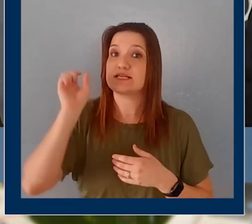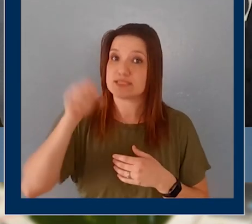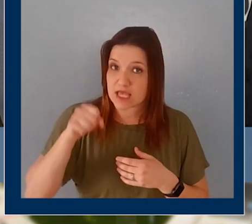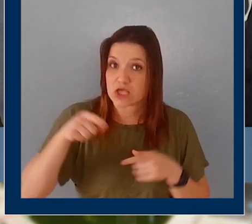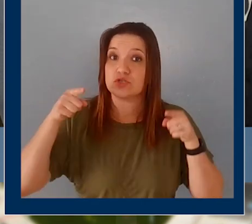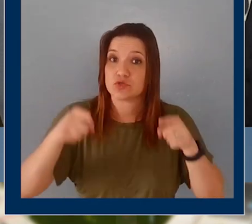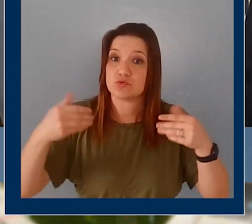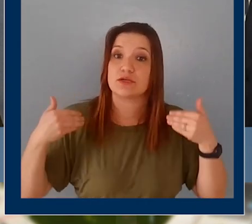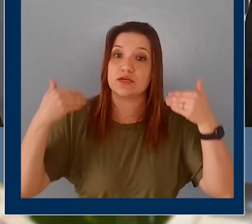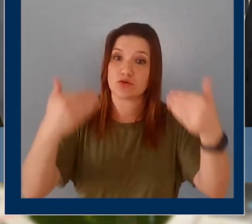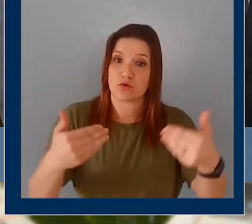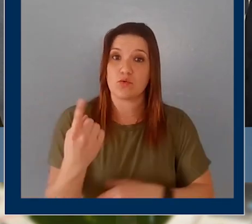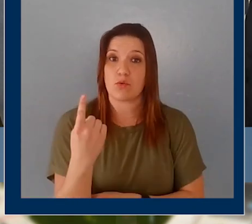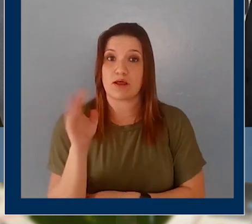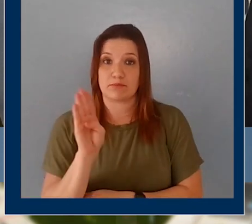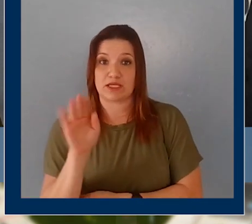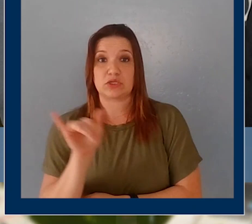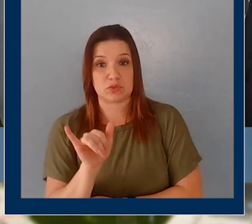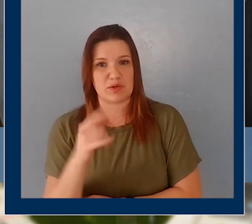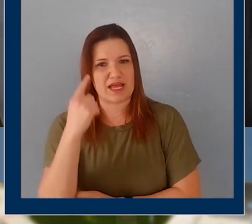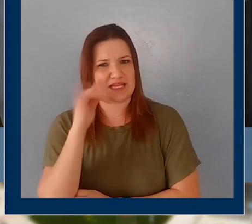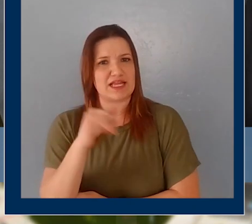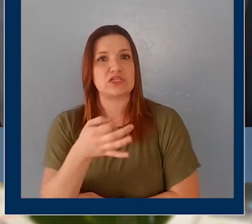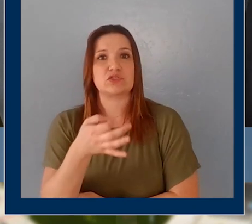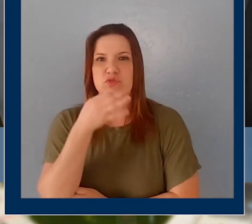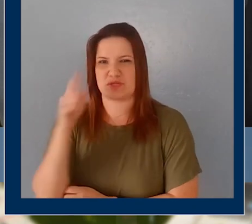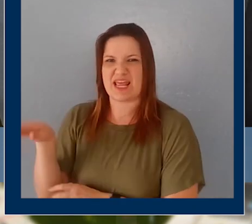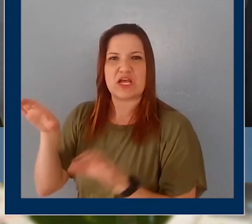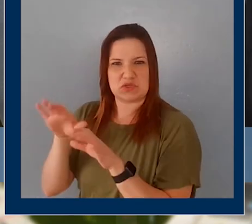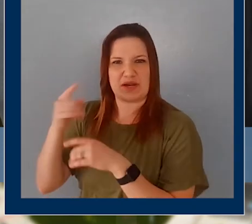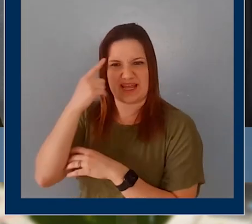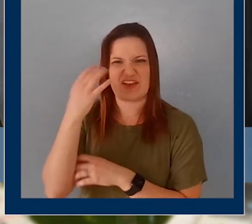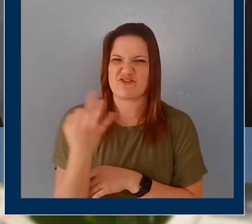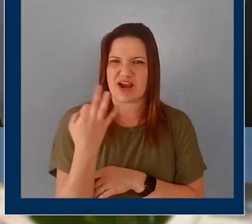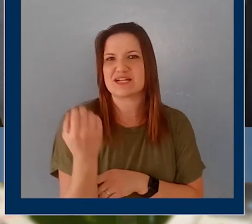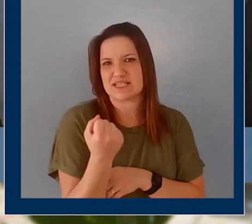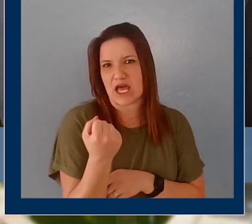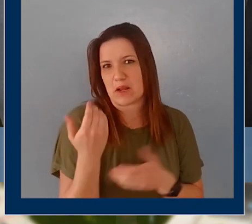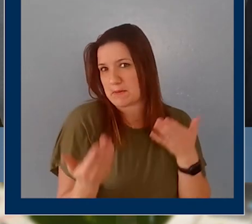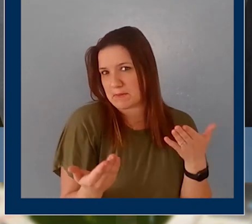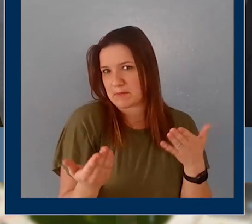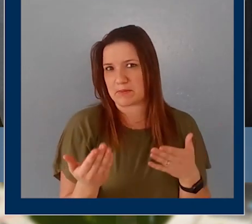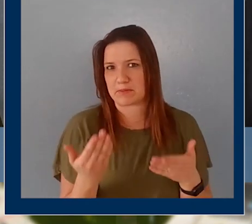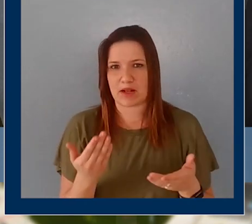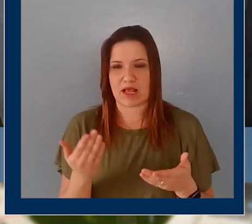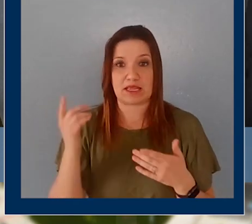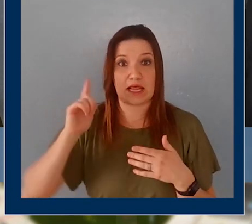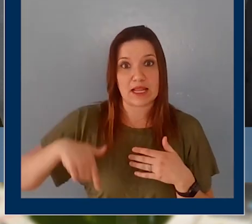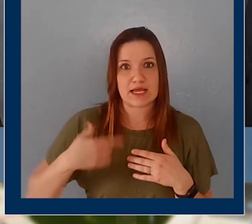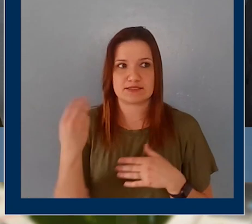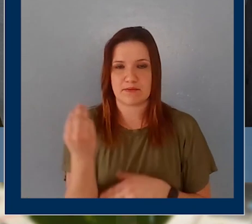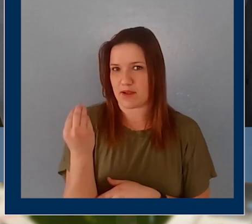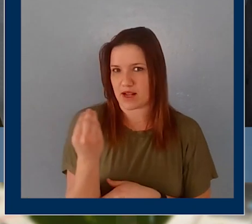to 1B as well, which I think as soon as they do, which could happen Friday or Saturday and probably at the latest on Monday, as soon